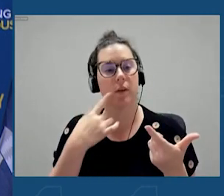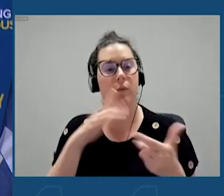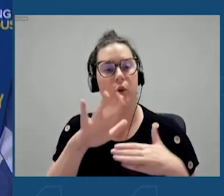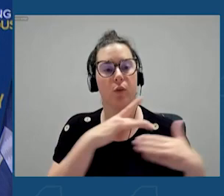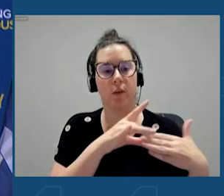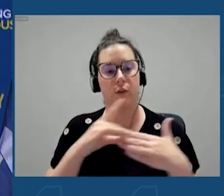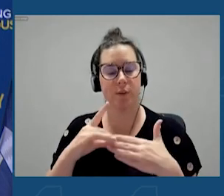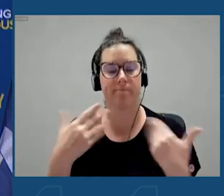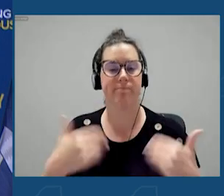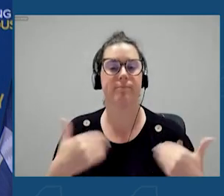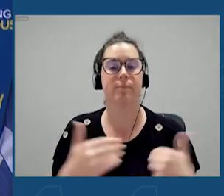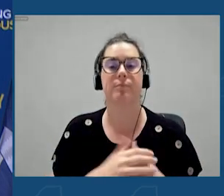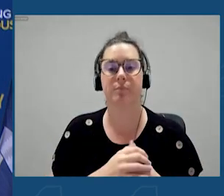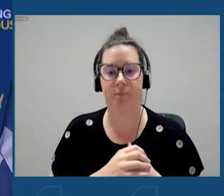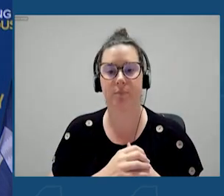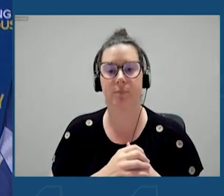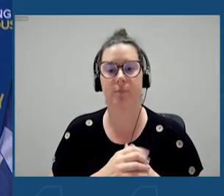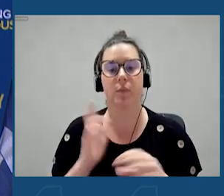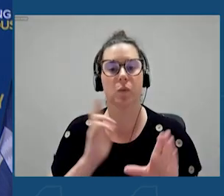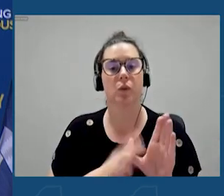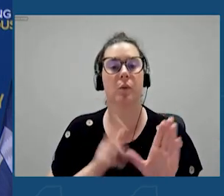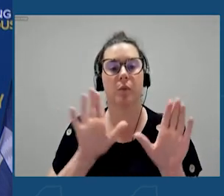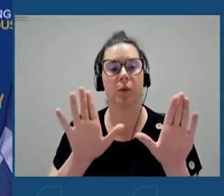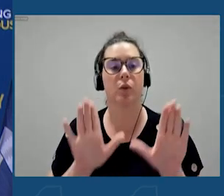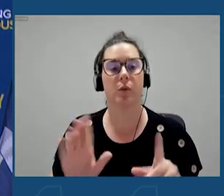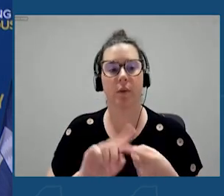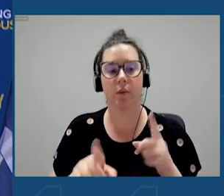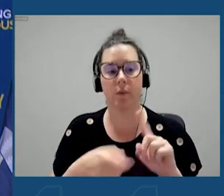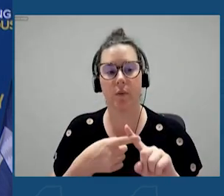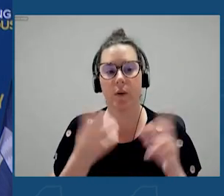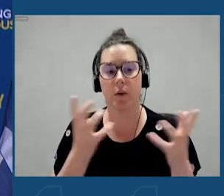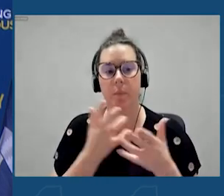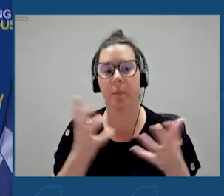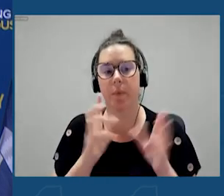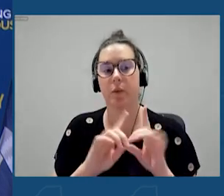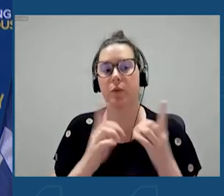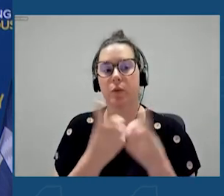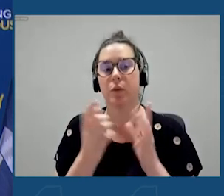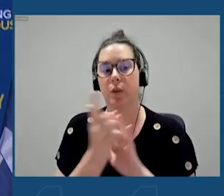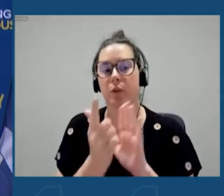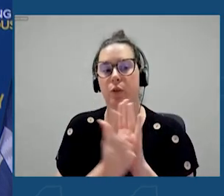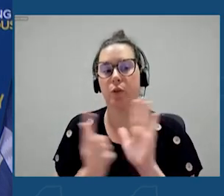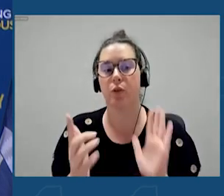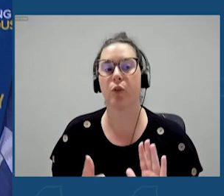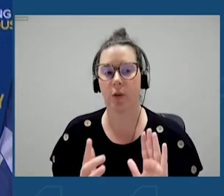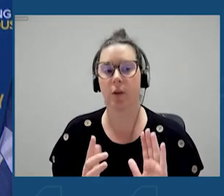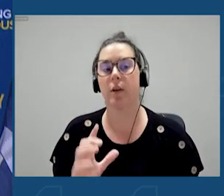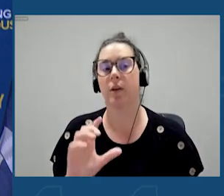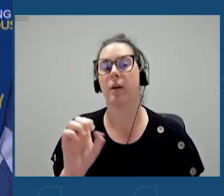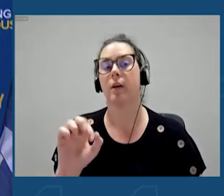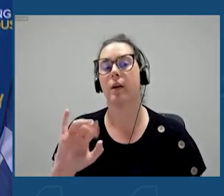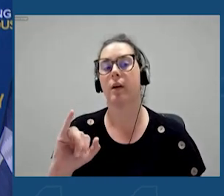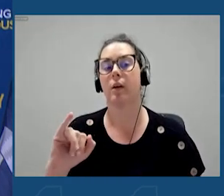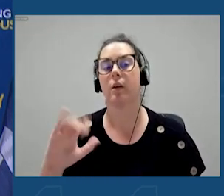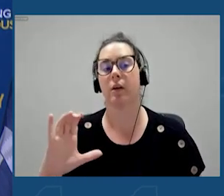well. Also joined by a great friend of ours, our amazing district attorney, Eric Gonzalez. And I want to thank him for